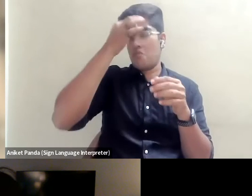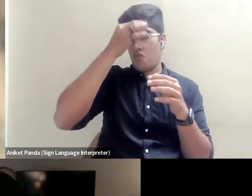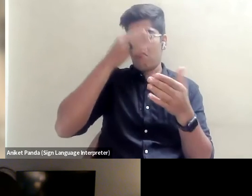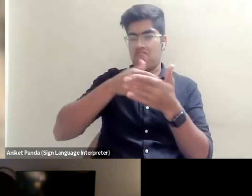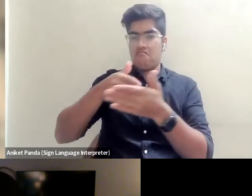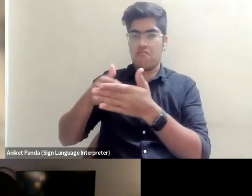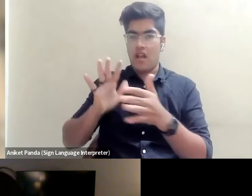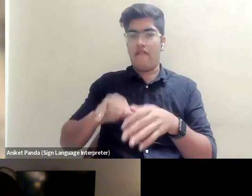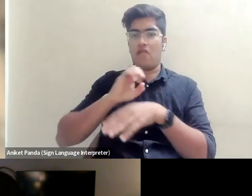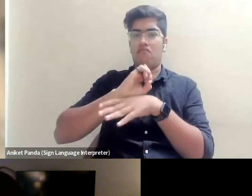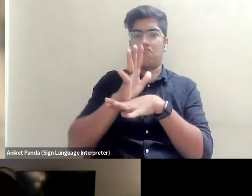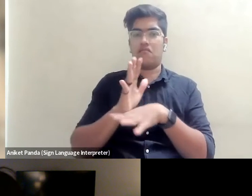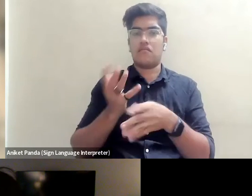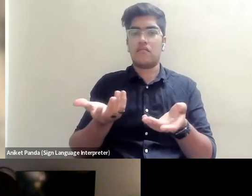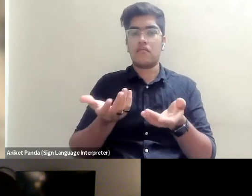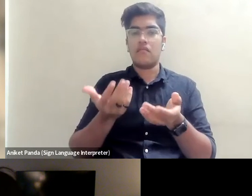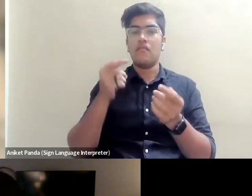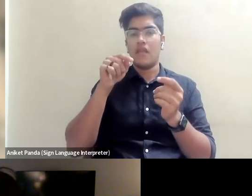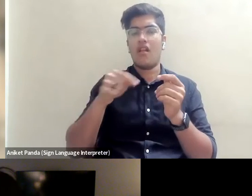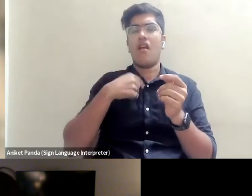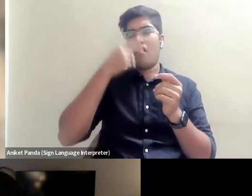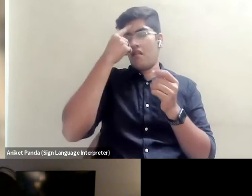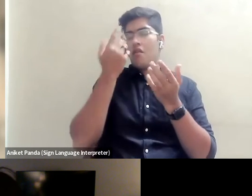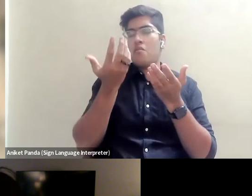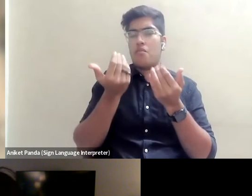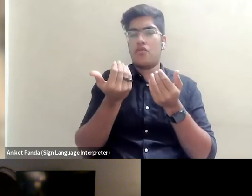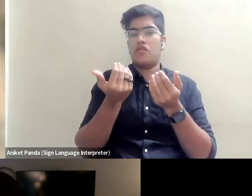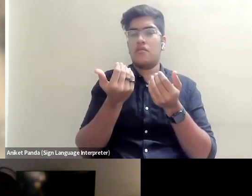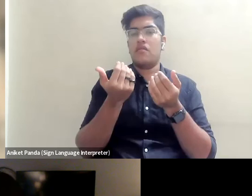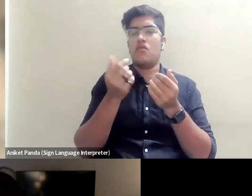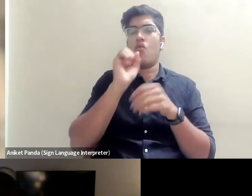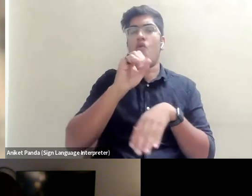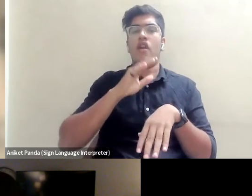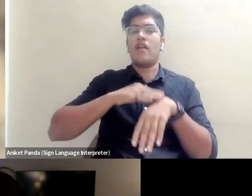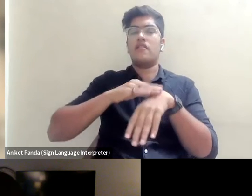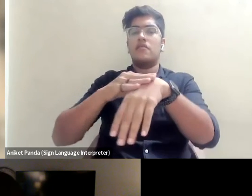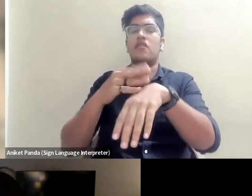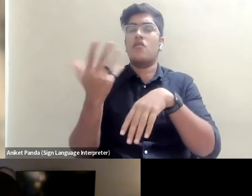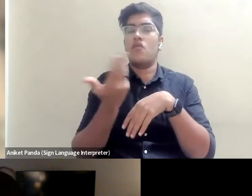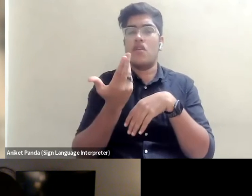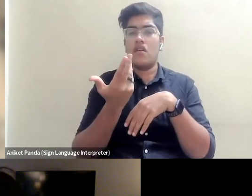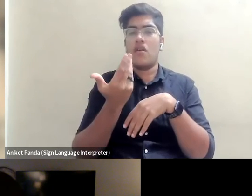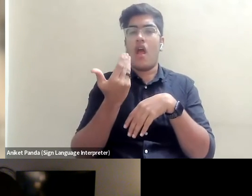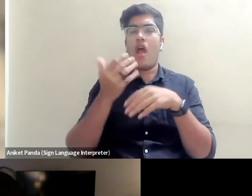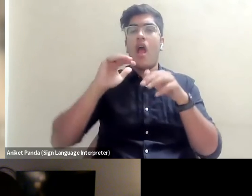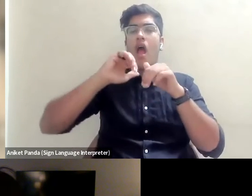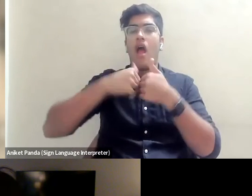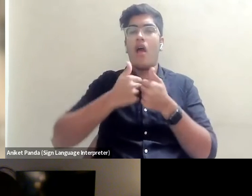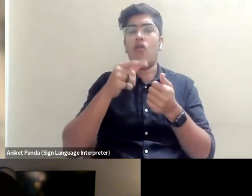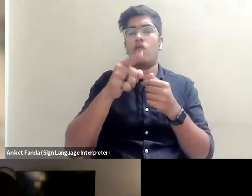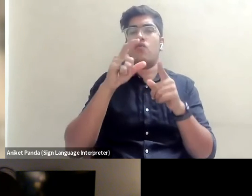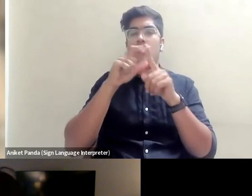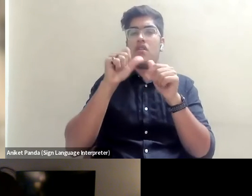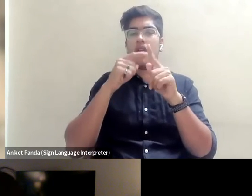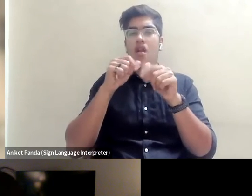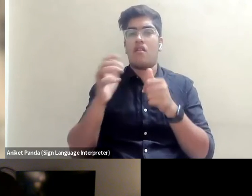thought it would be relevant to maybe, shed some light or share some of your experiences on what happened, how